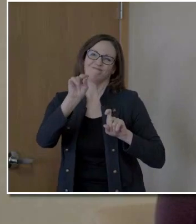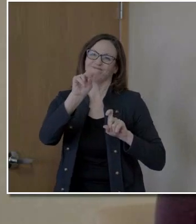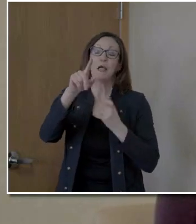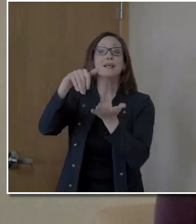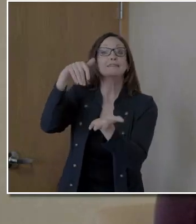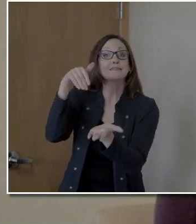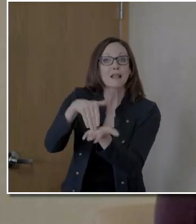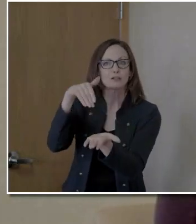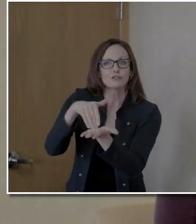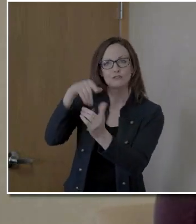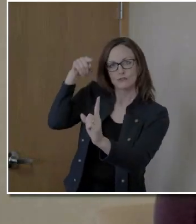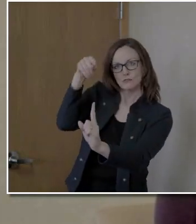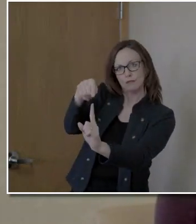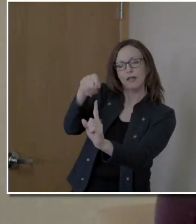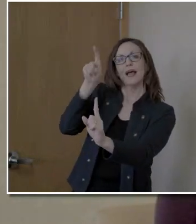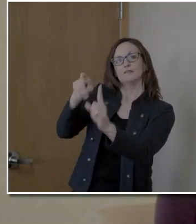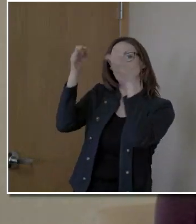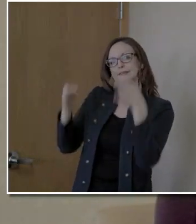Hi, thanks for taking my call.